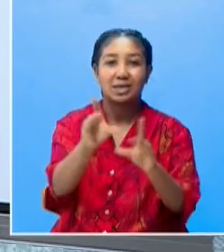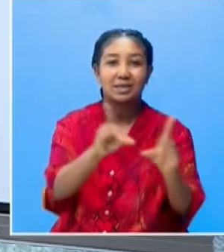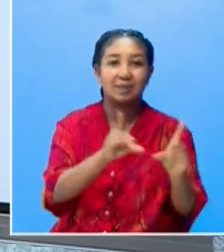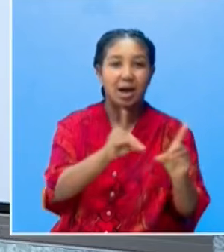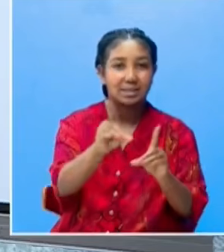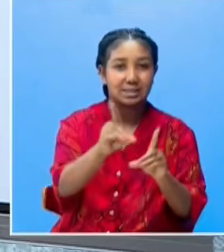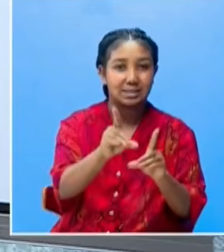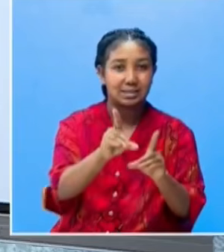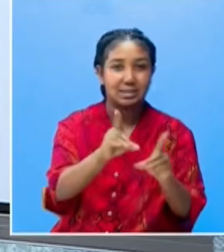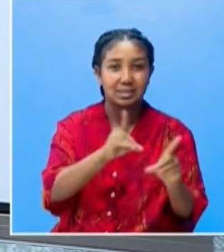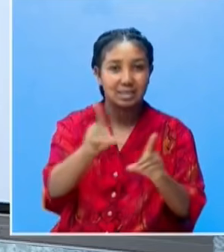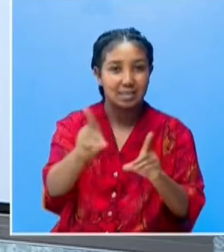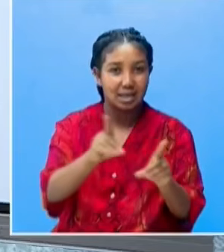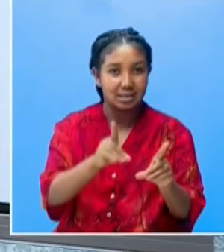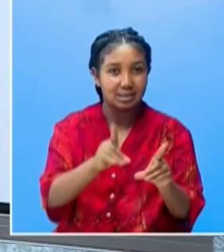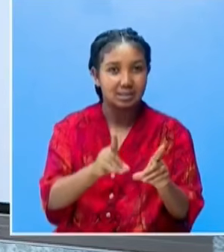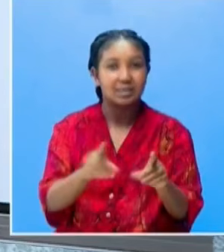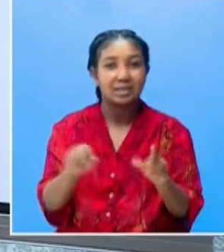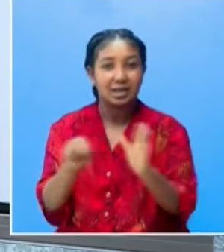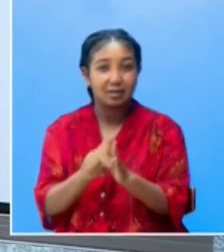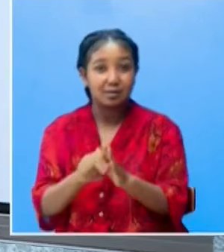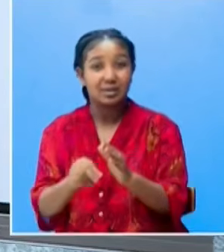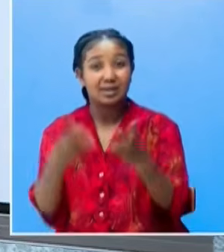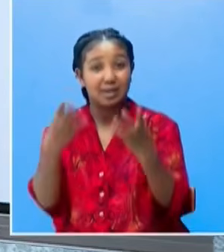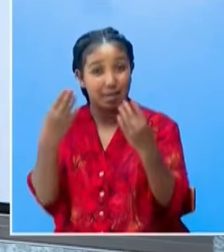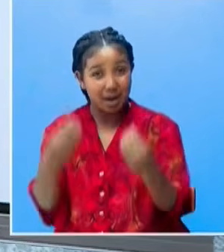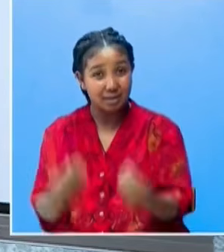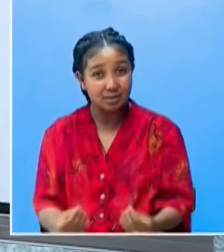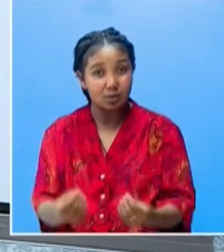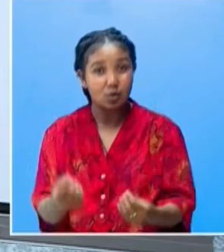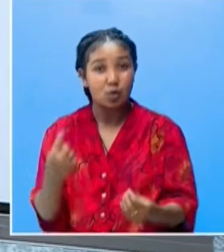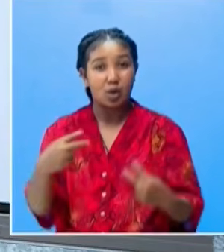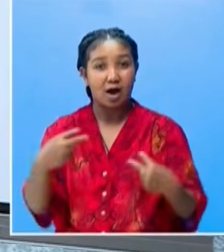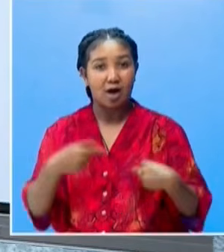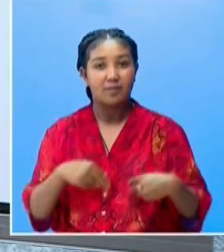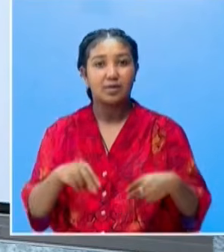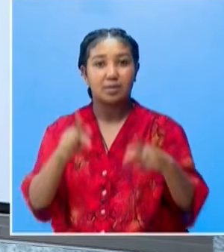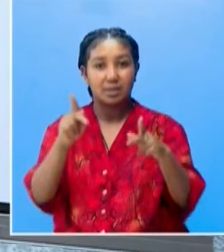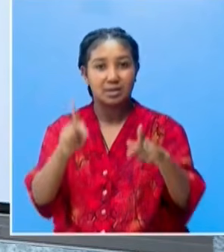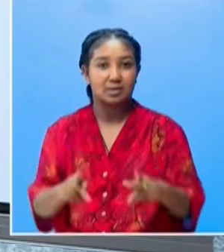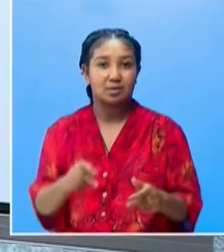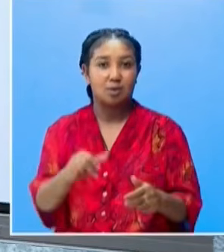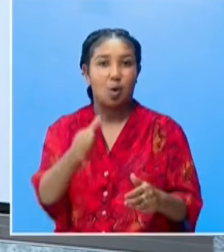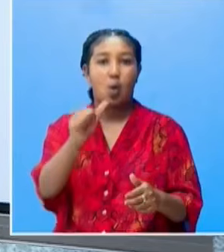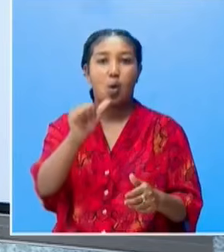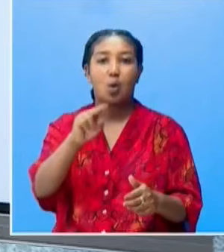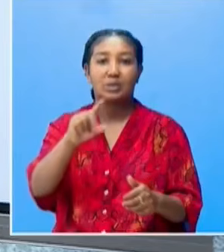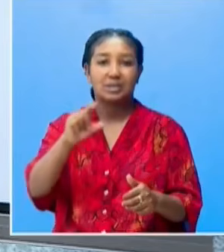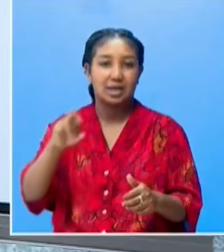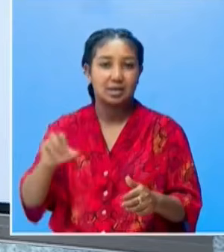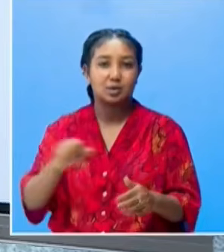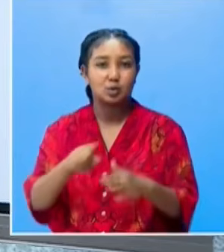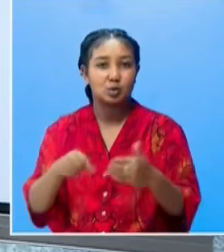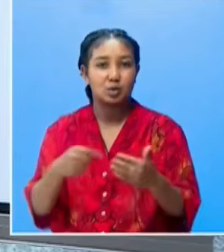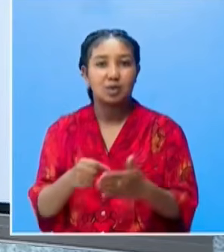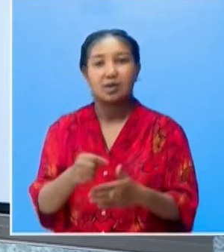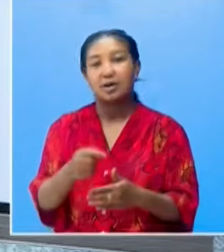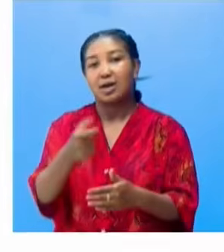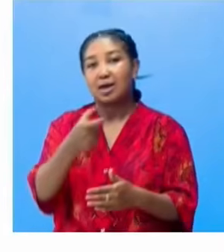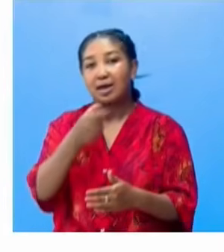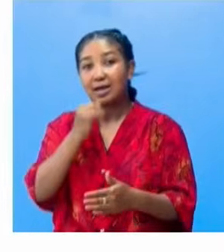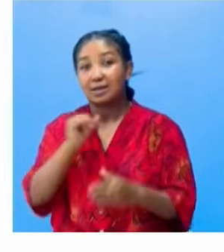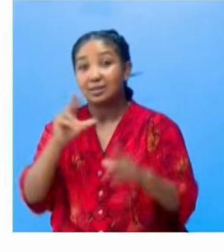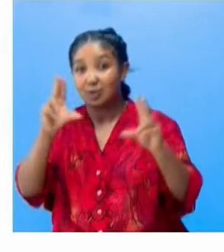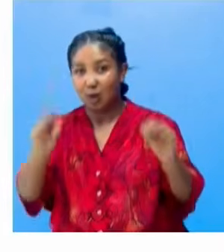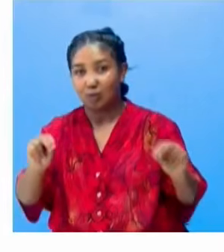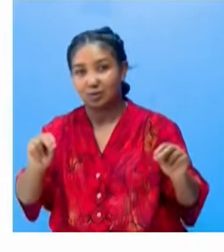make it negative. But in the passive sentence, we have the present auxiliaries, yes? So, a cake is